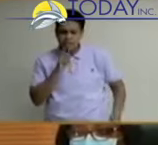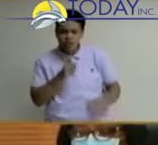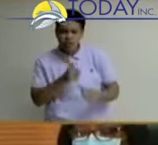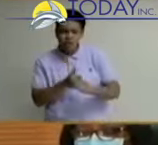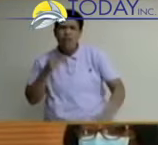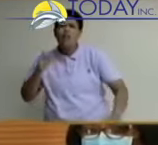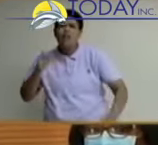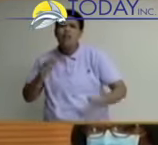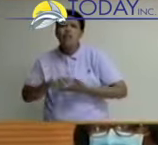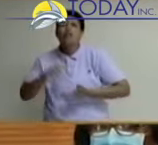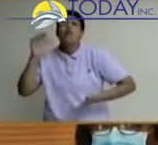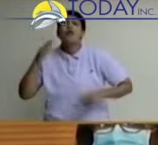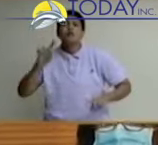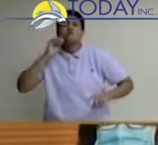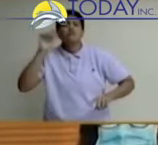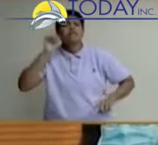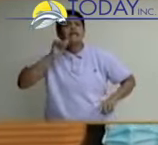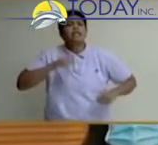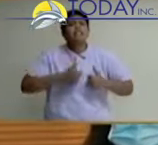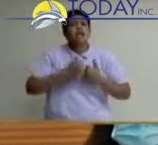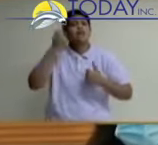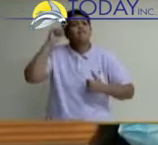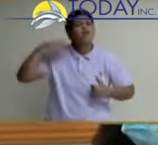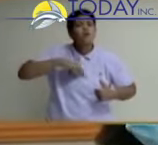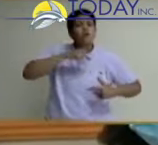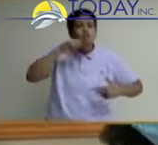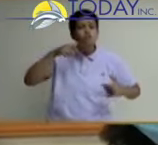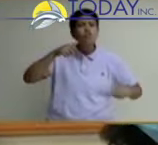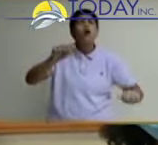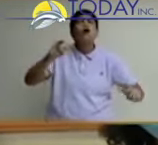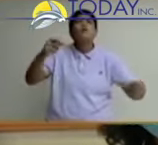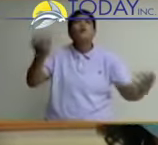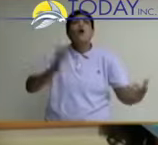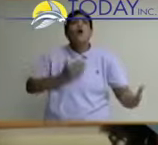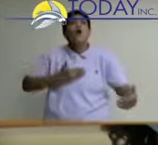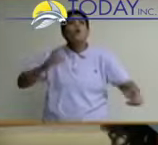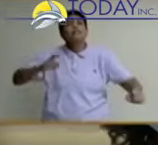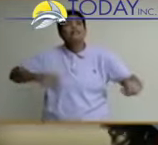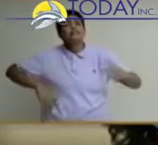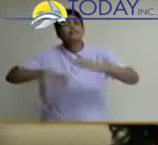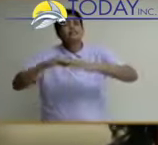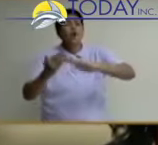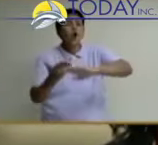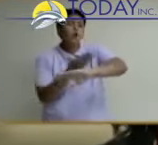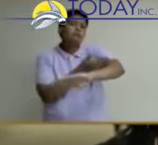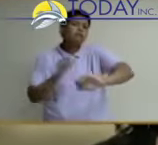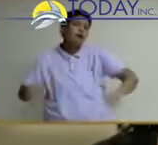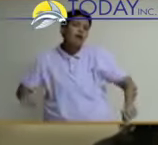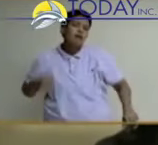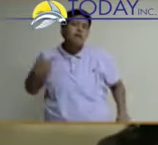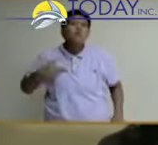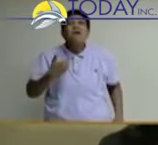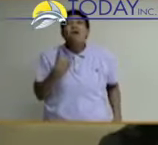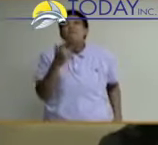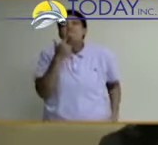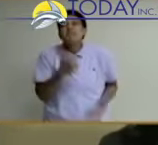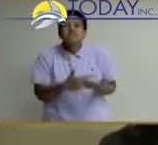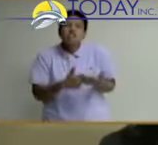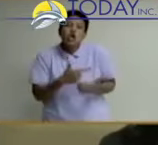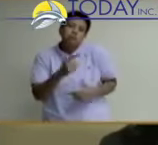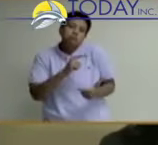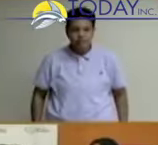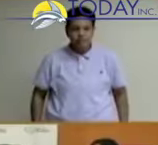announcement comes as the country continues its fight against the virus. The details of that story from Television Jamaica.